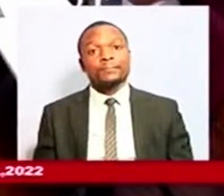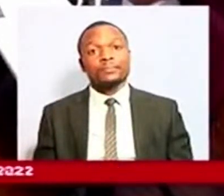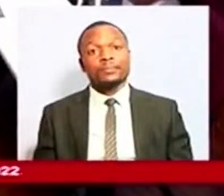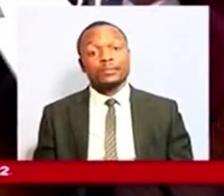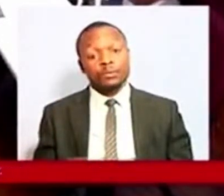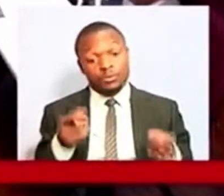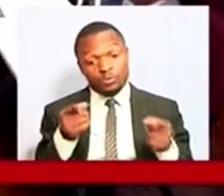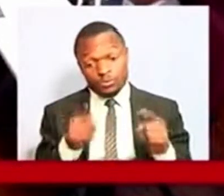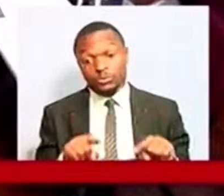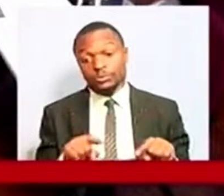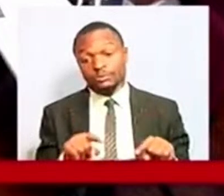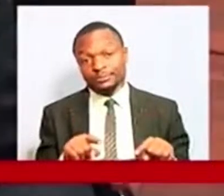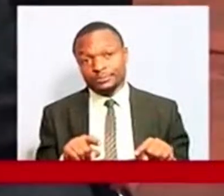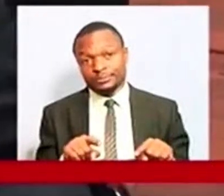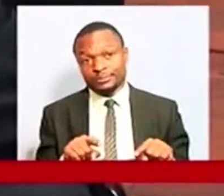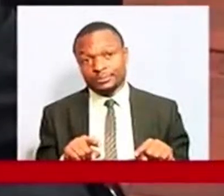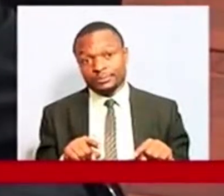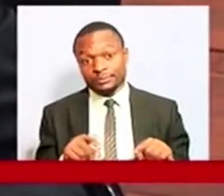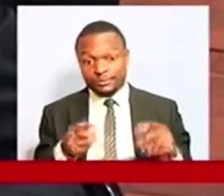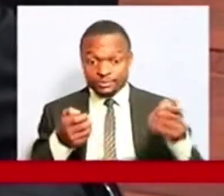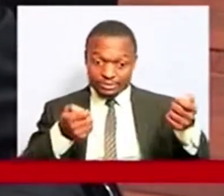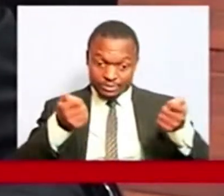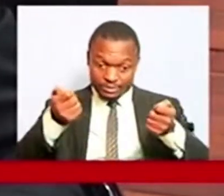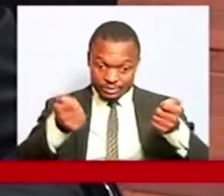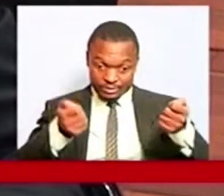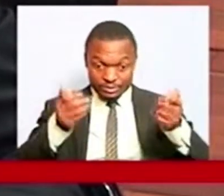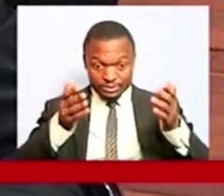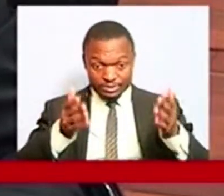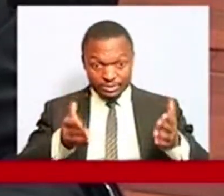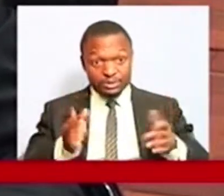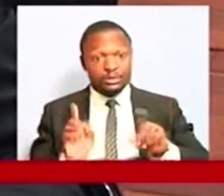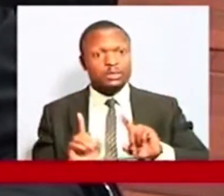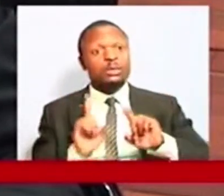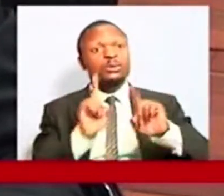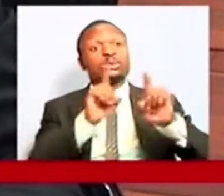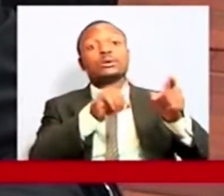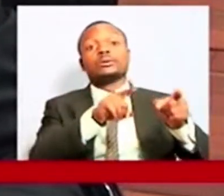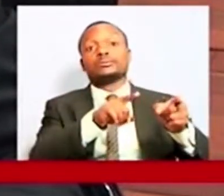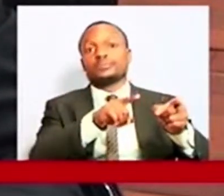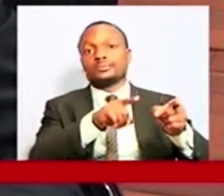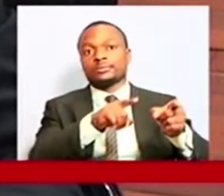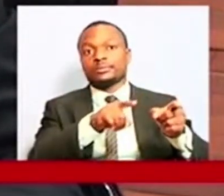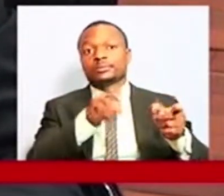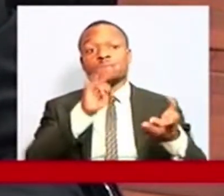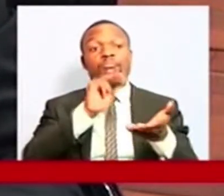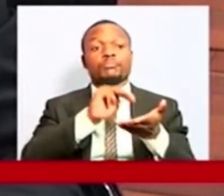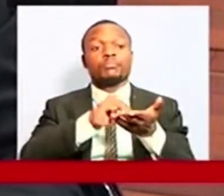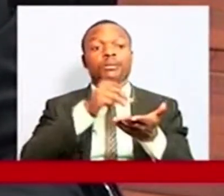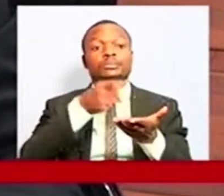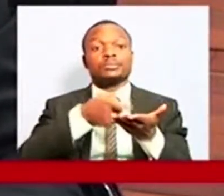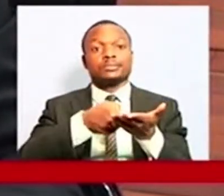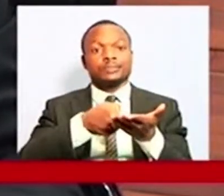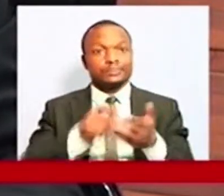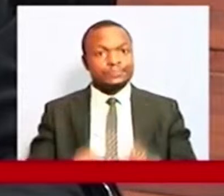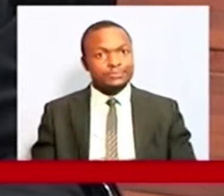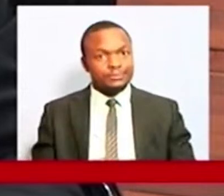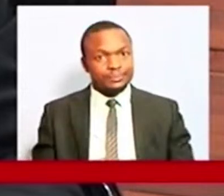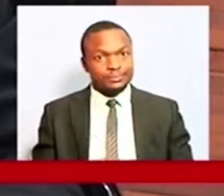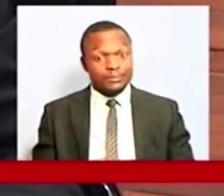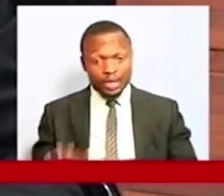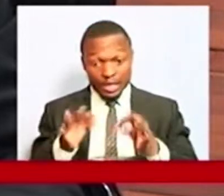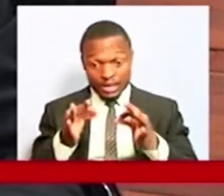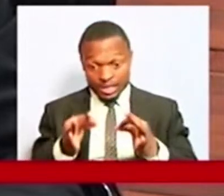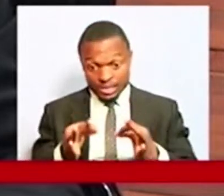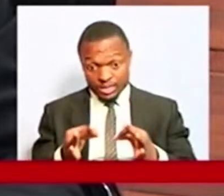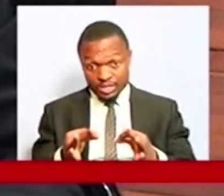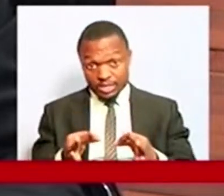When the driver is going to Mansa, and if there